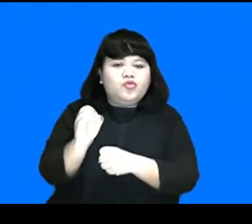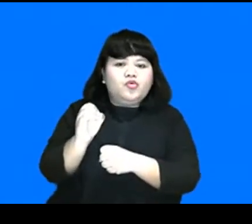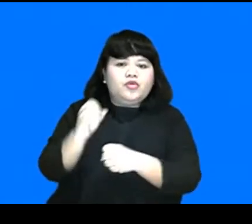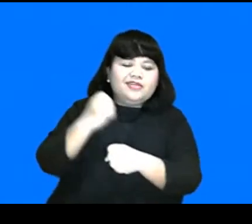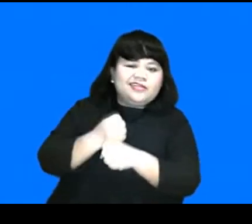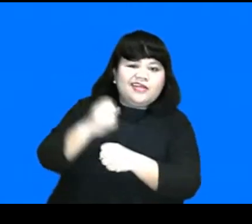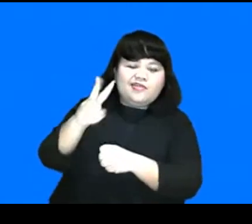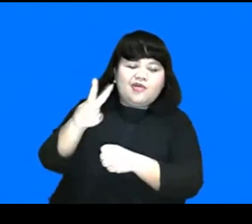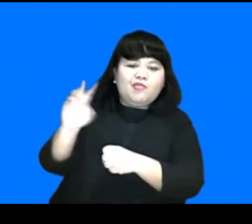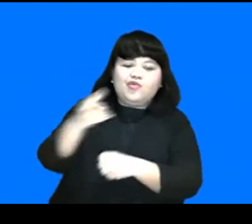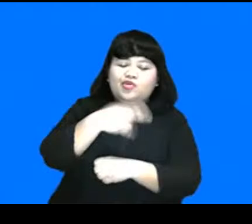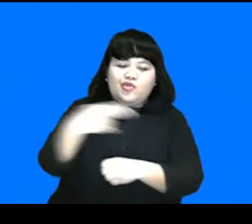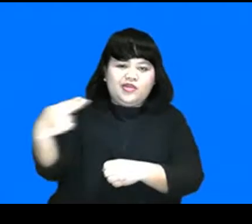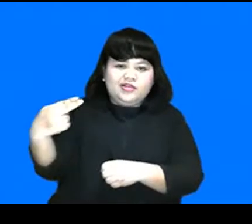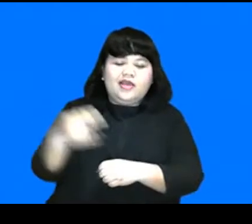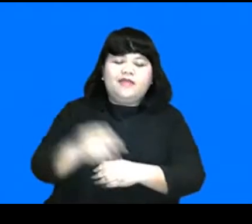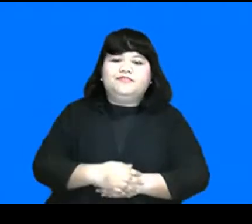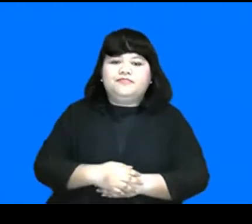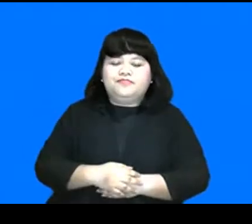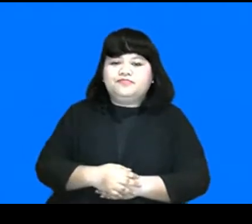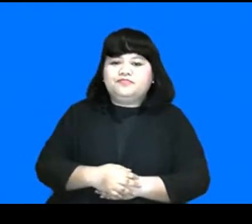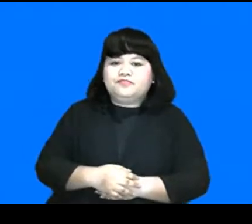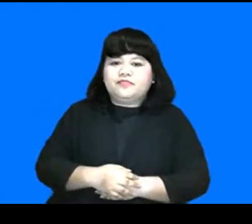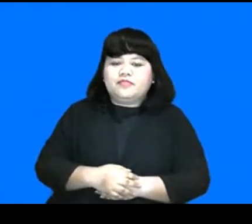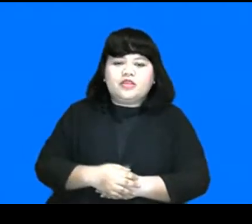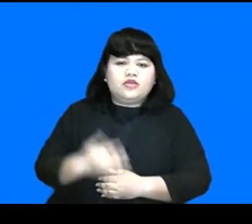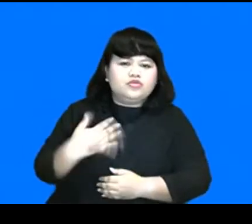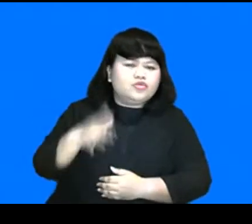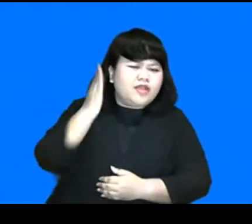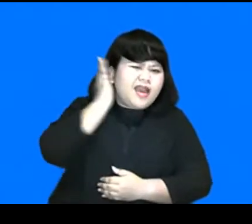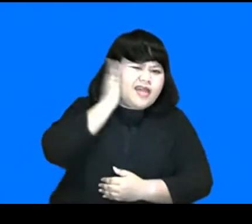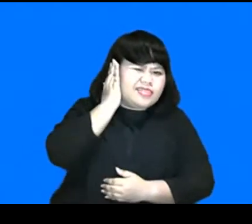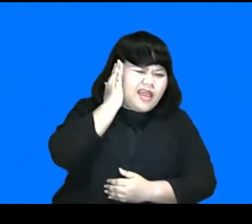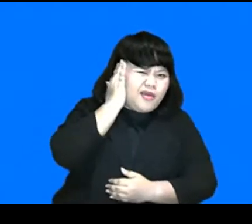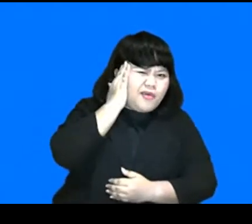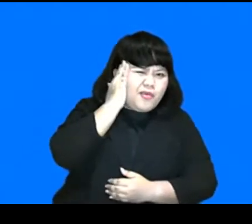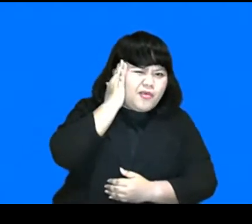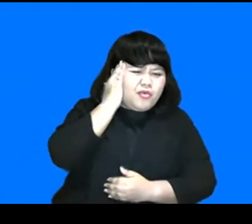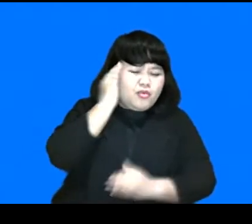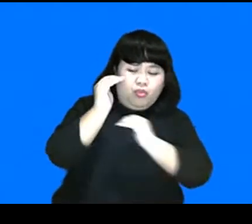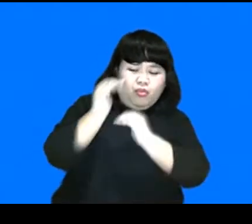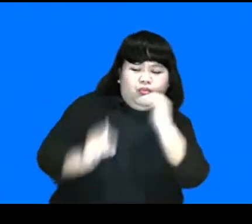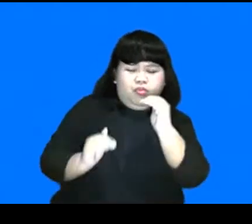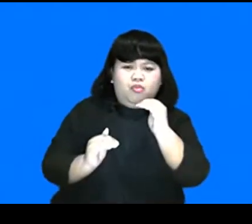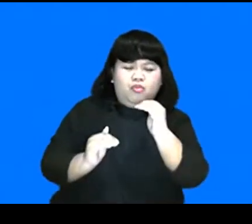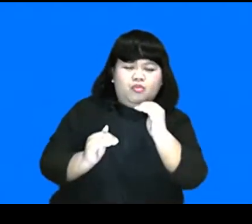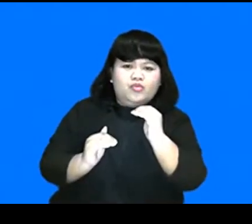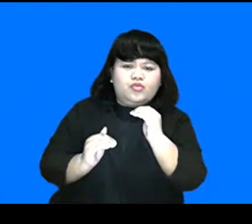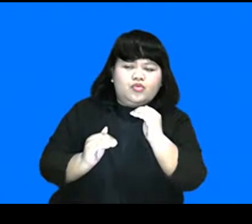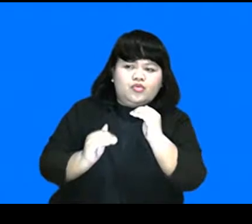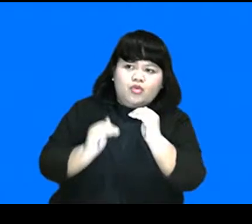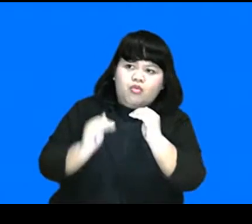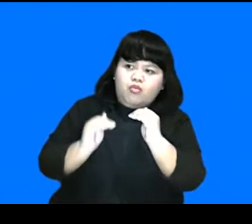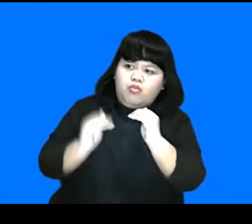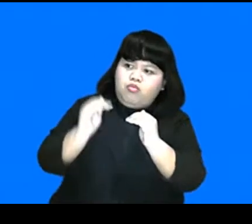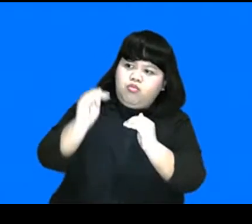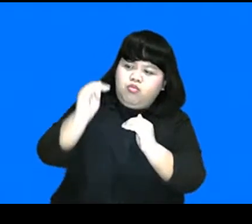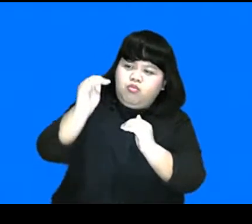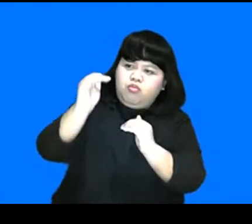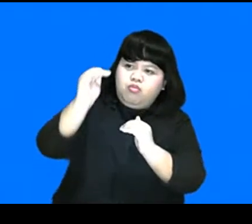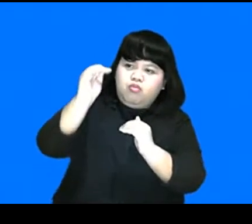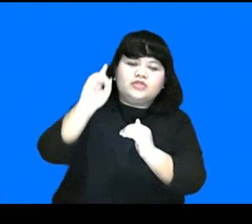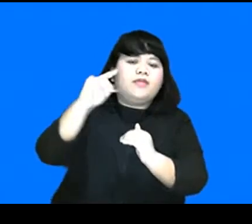We have heard a lot about how the inequality has been increased dramatically during the pandemic. If we quote